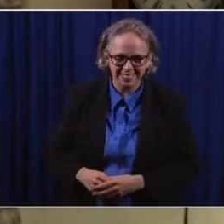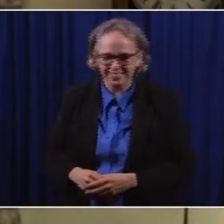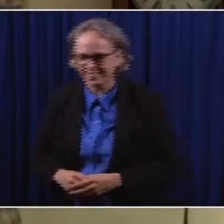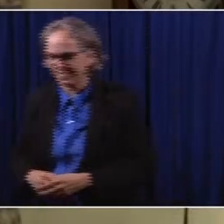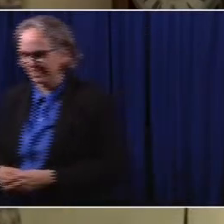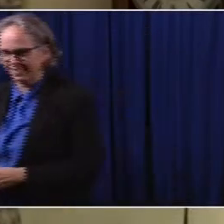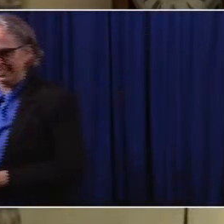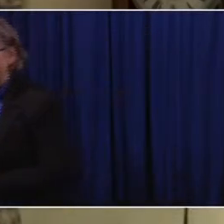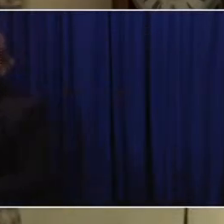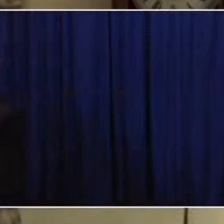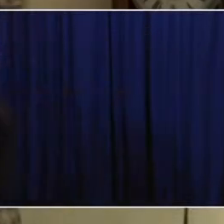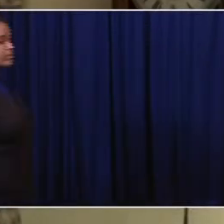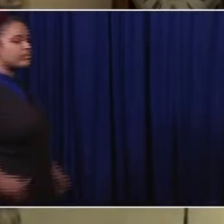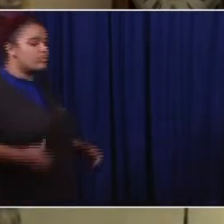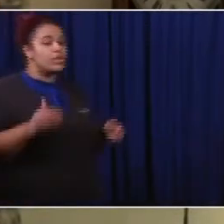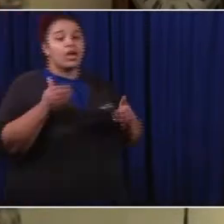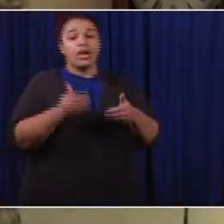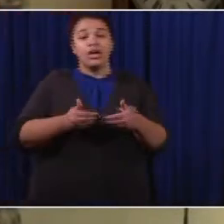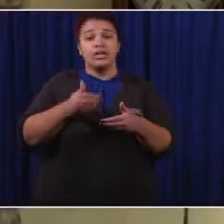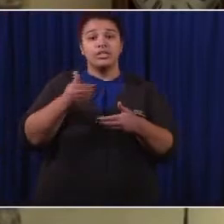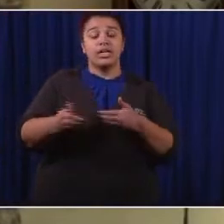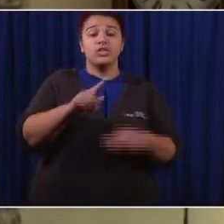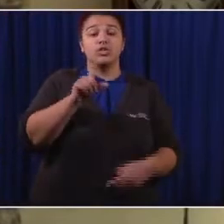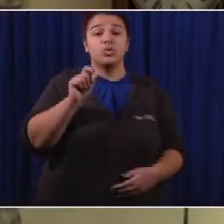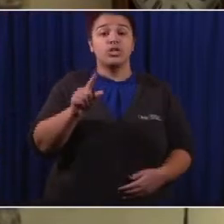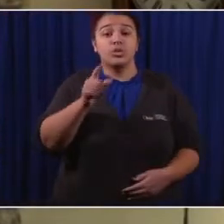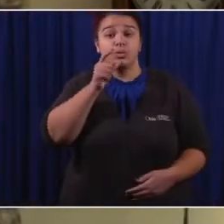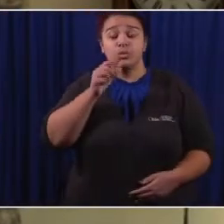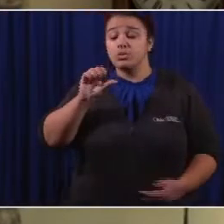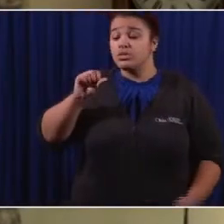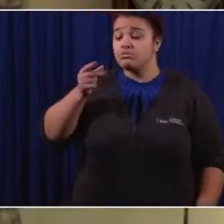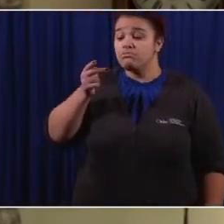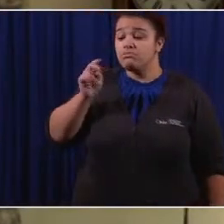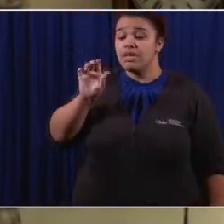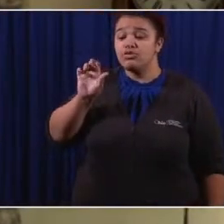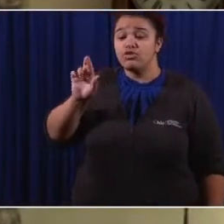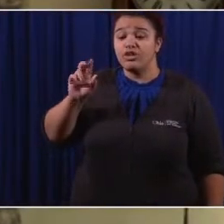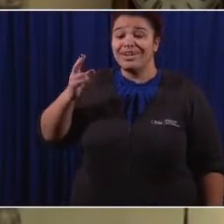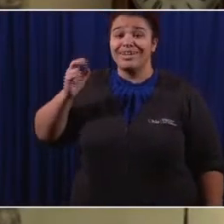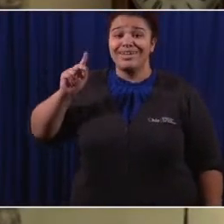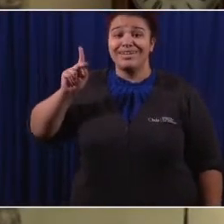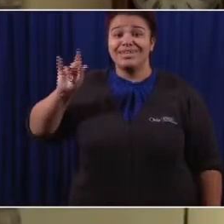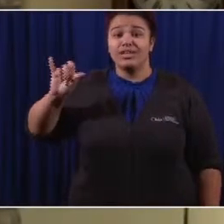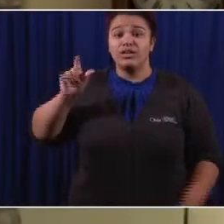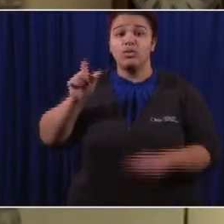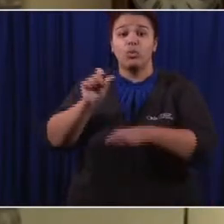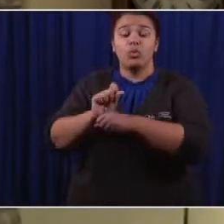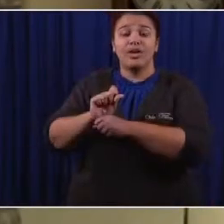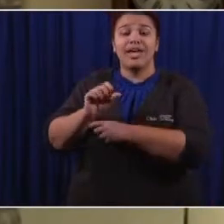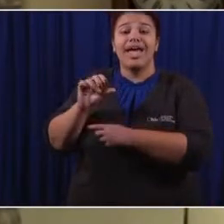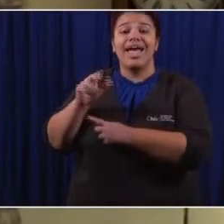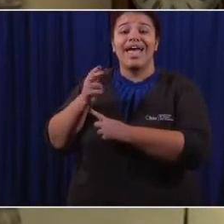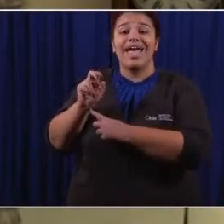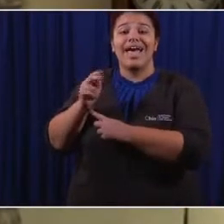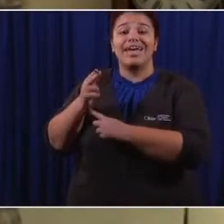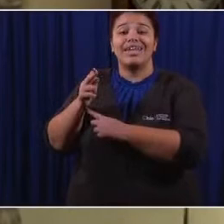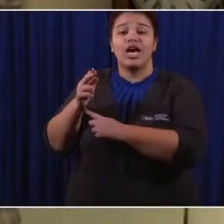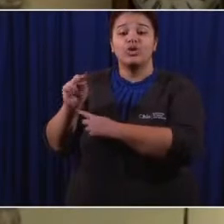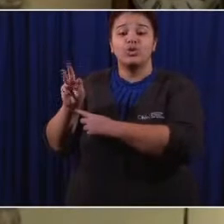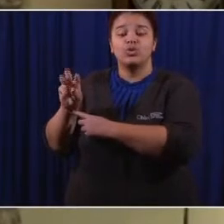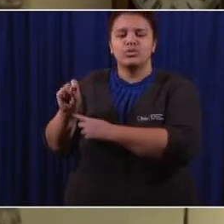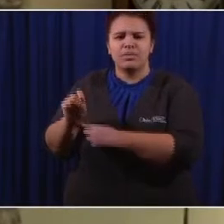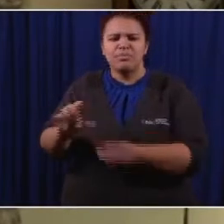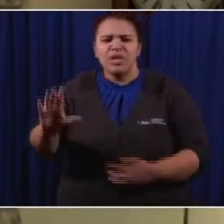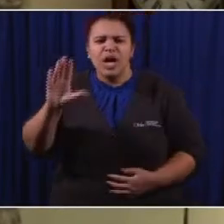Next question is from Spencer Hickey at Hannah News Service. Thank you. This is for the governor and